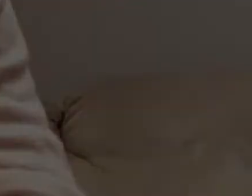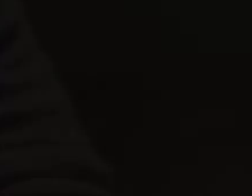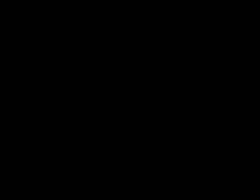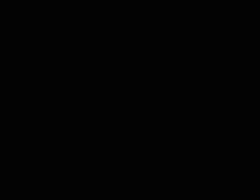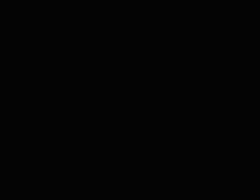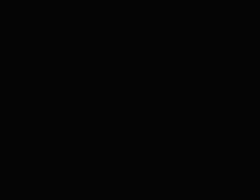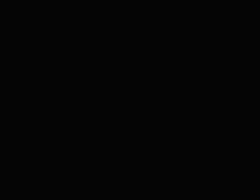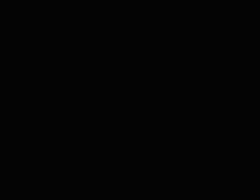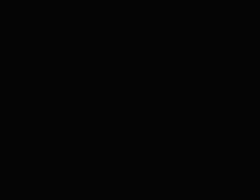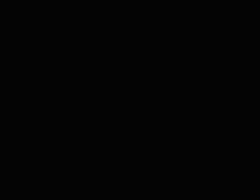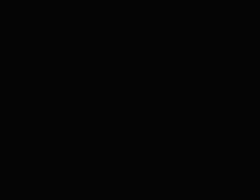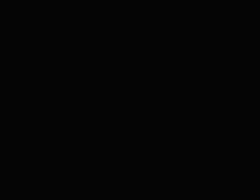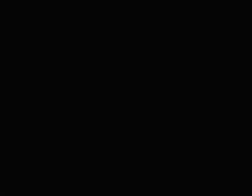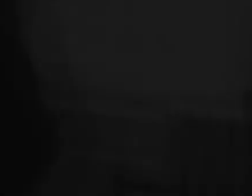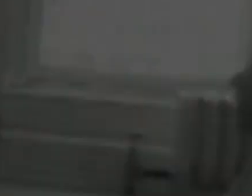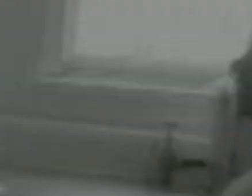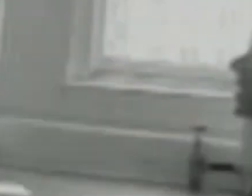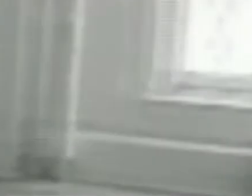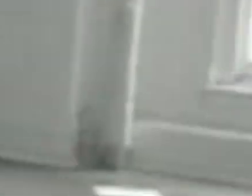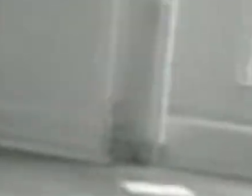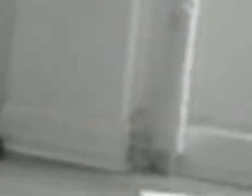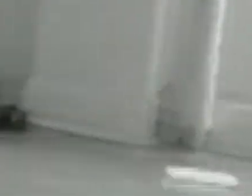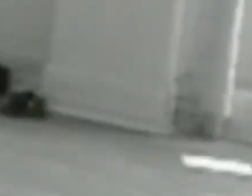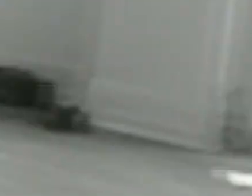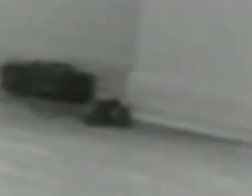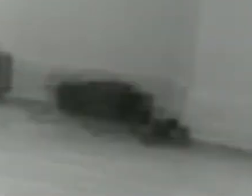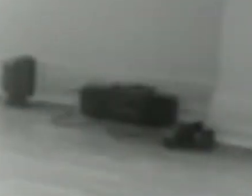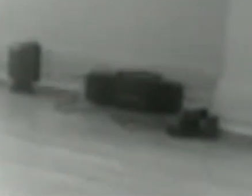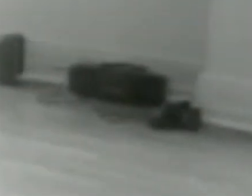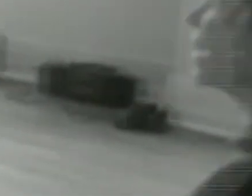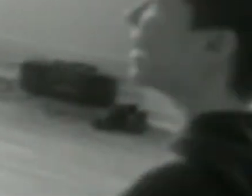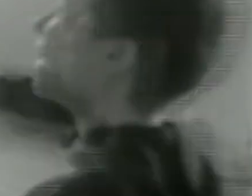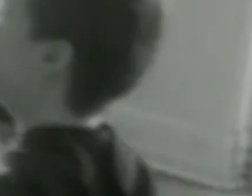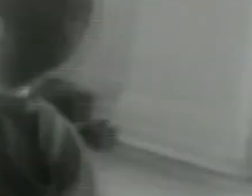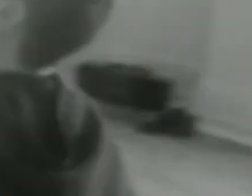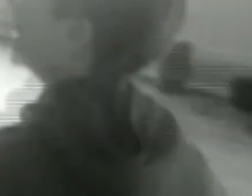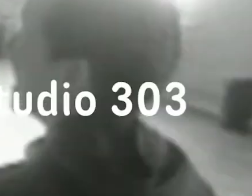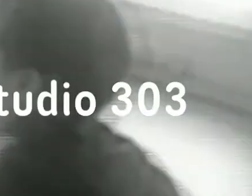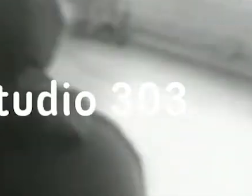Merci. The France is going to be right here. Okay?